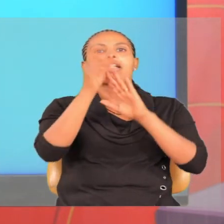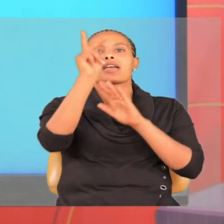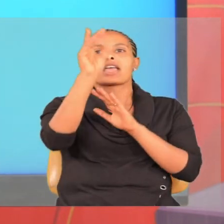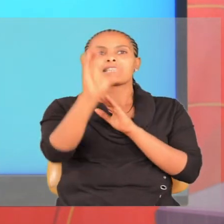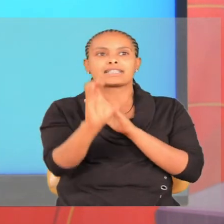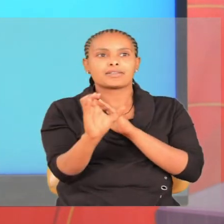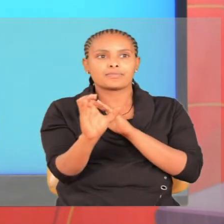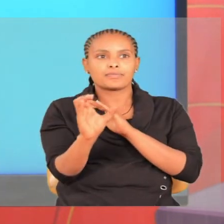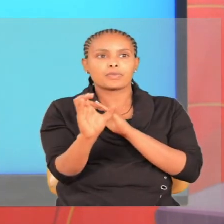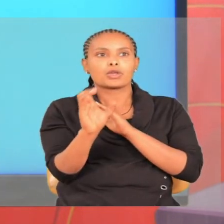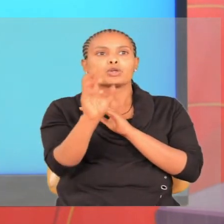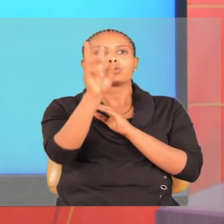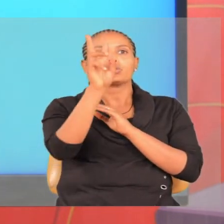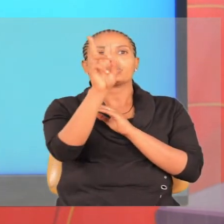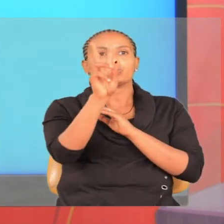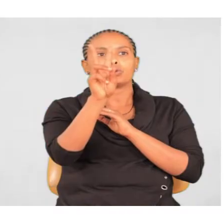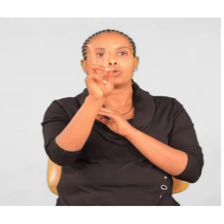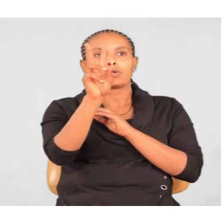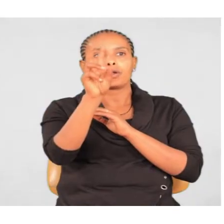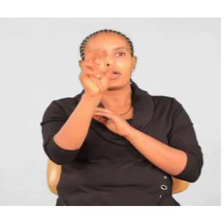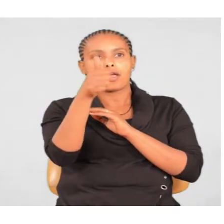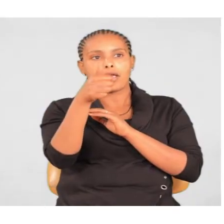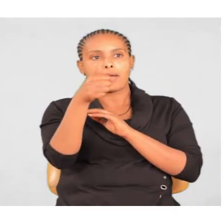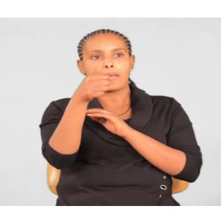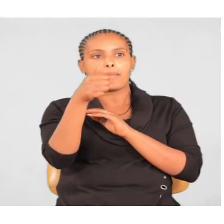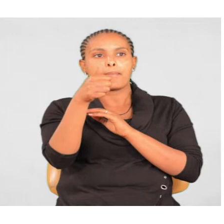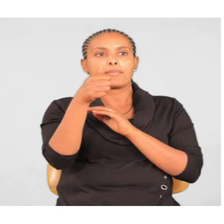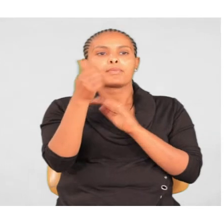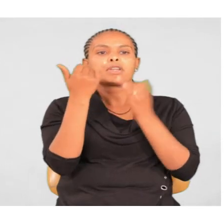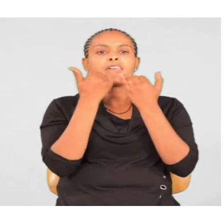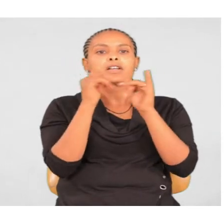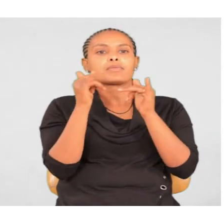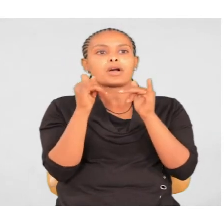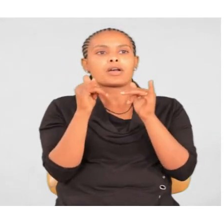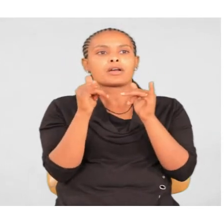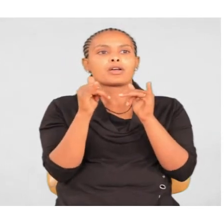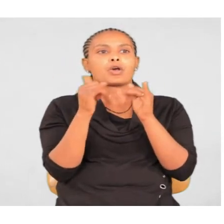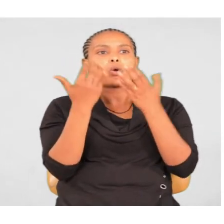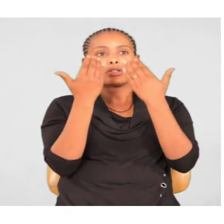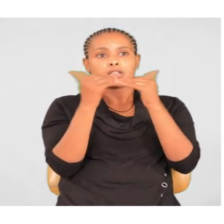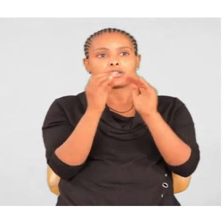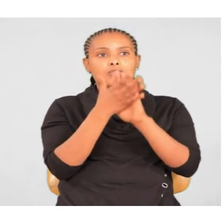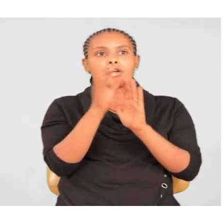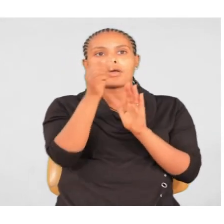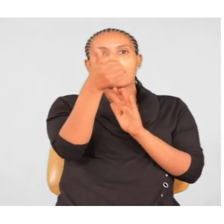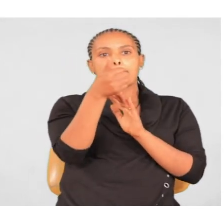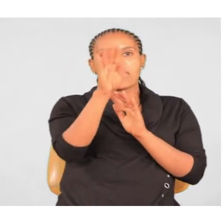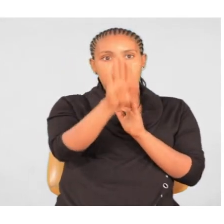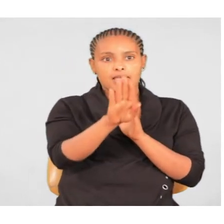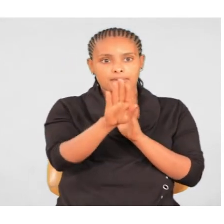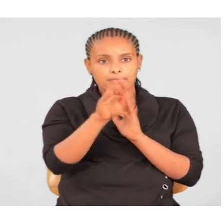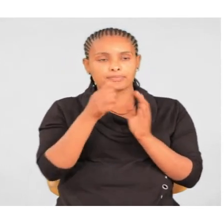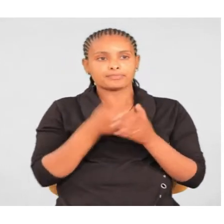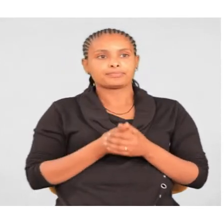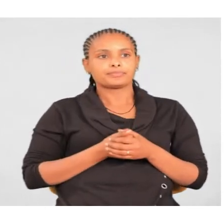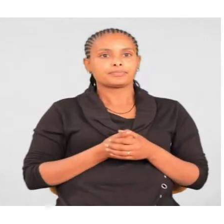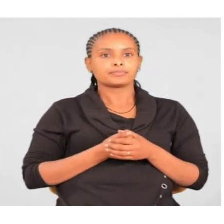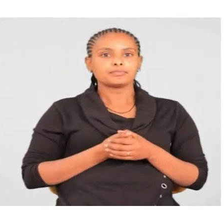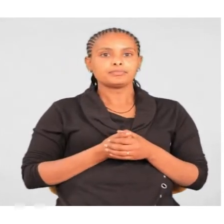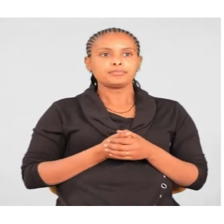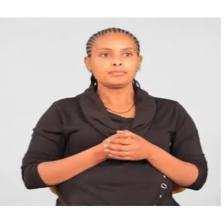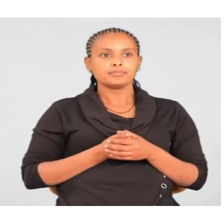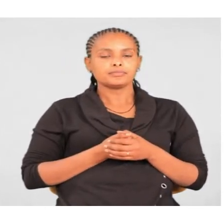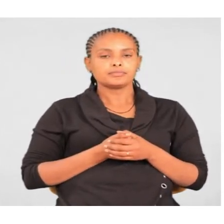to the power of 2, concentration of M to the power of 2 divided by concentration of B, concentration of